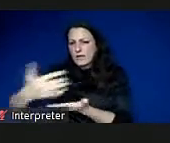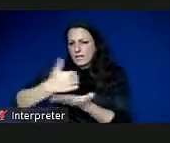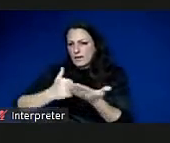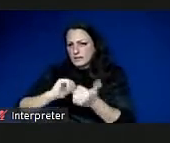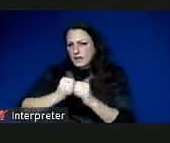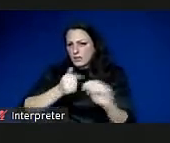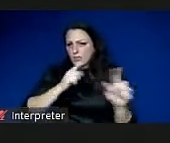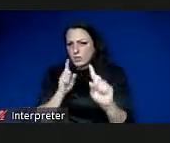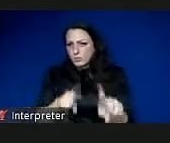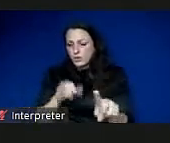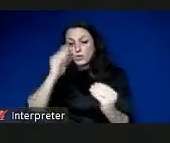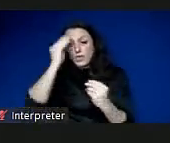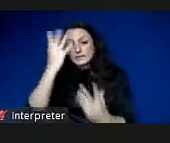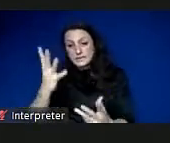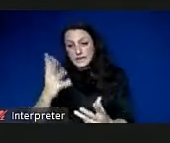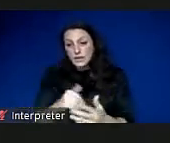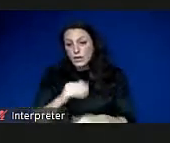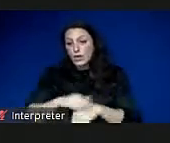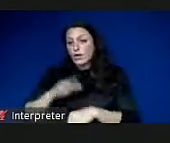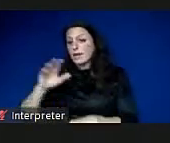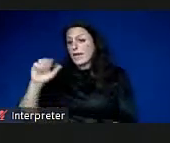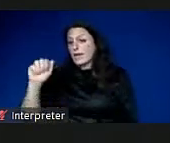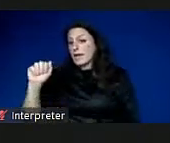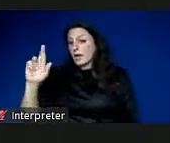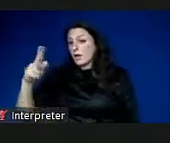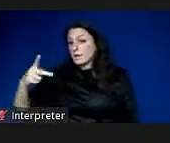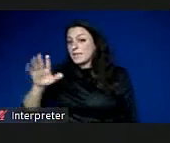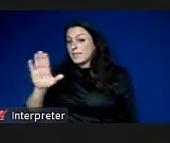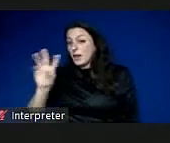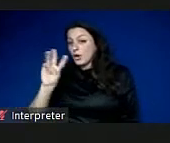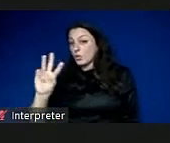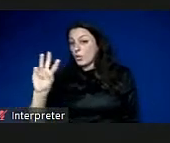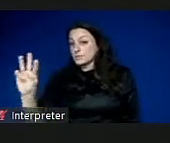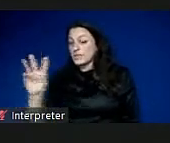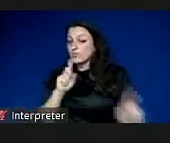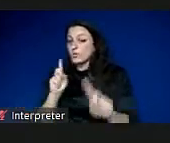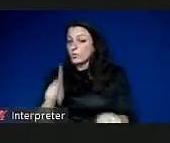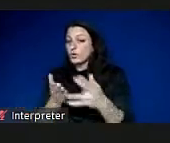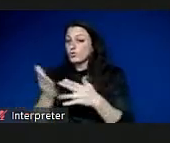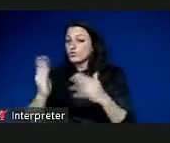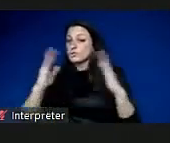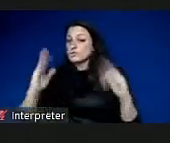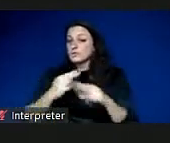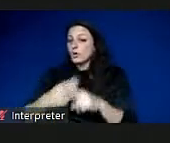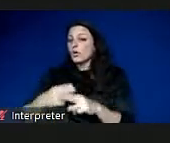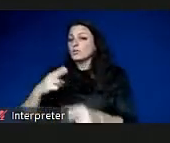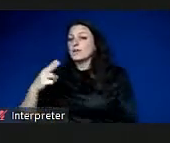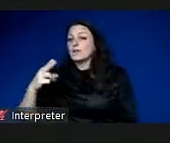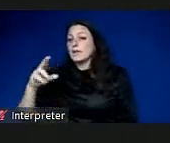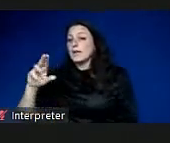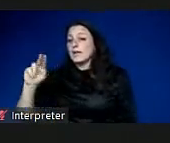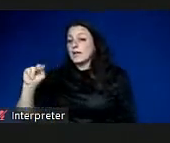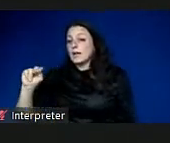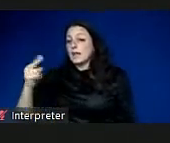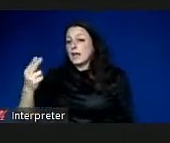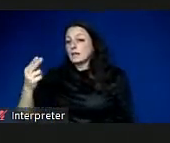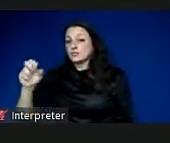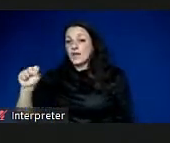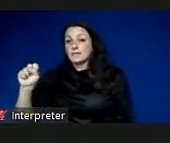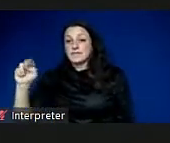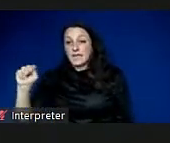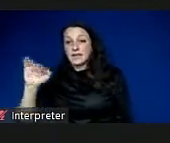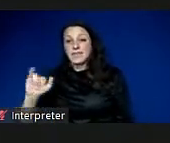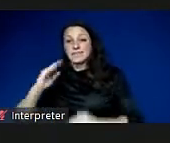data on the AARP website is reported through a system called NHSN, and that is facility